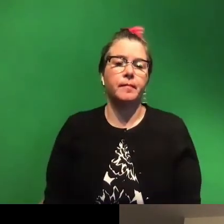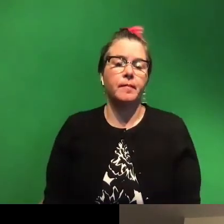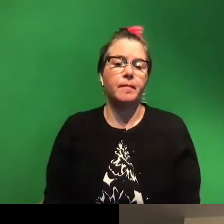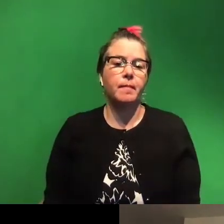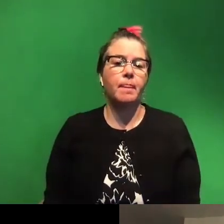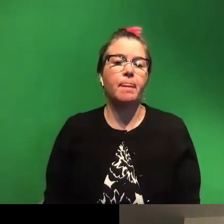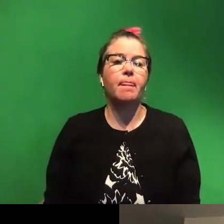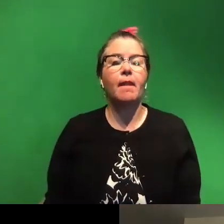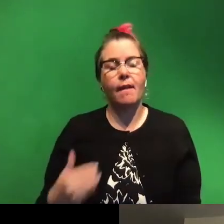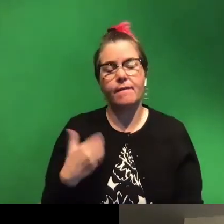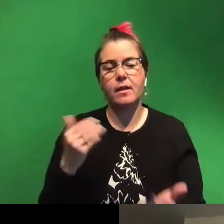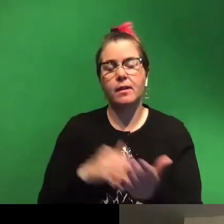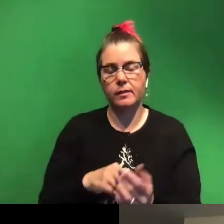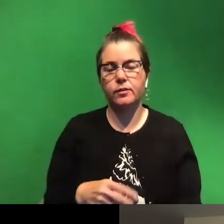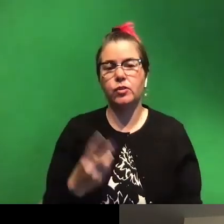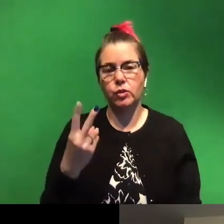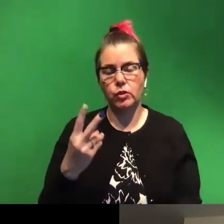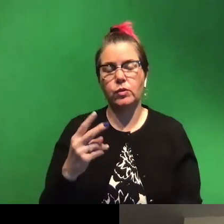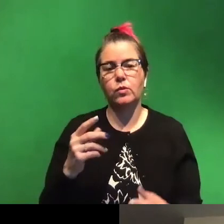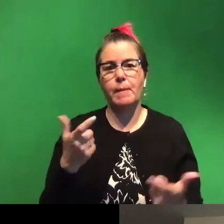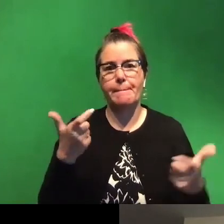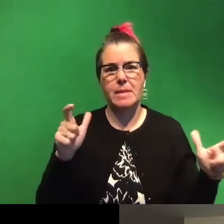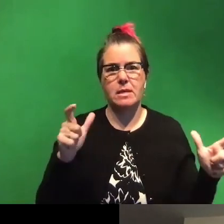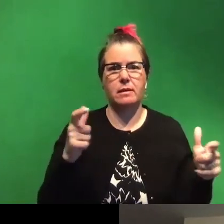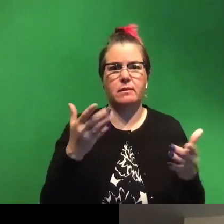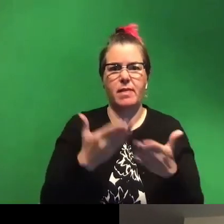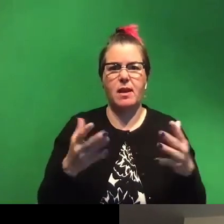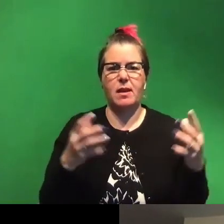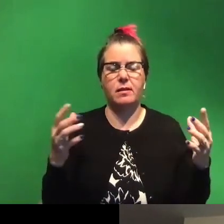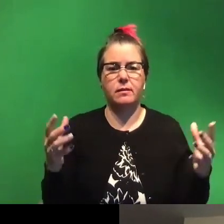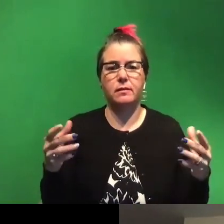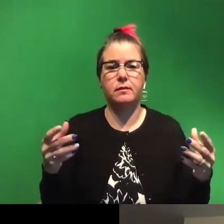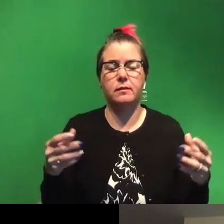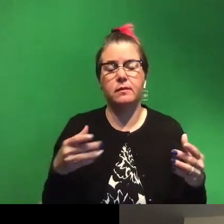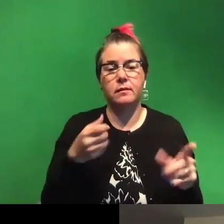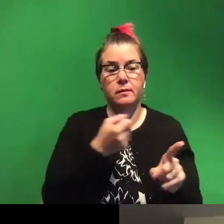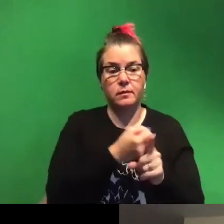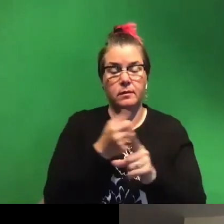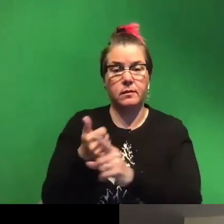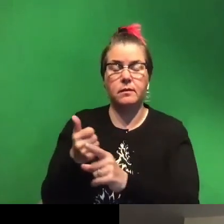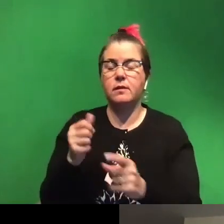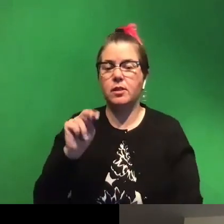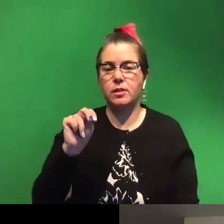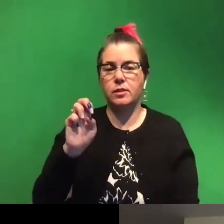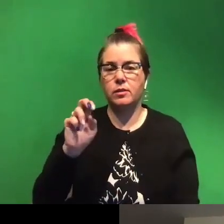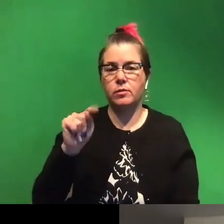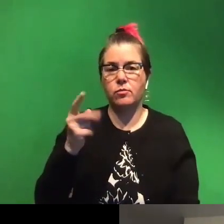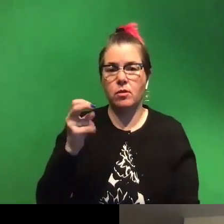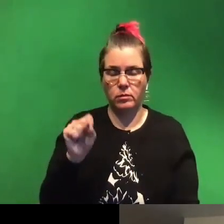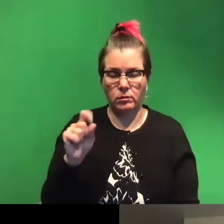you have again two very massive objects that are composed only by neutrons. That it's